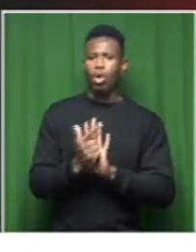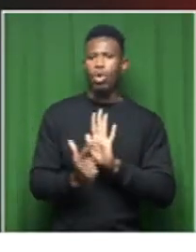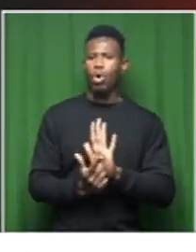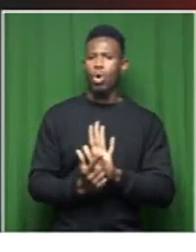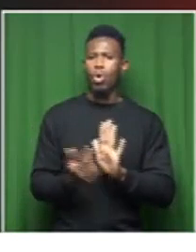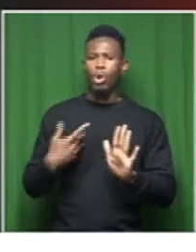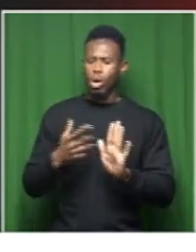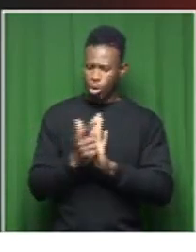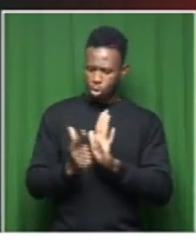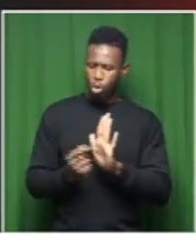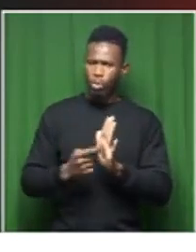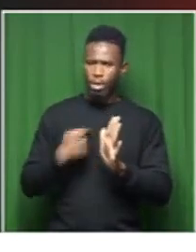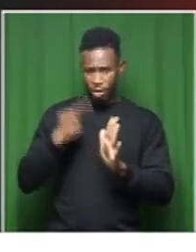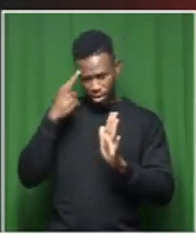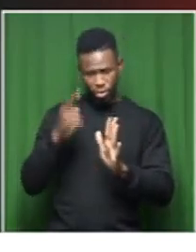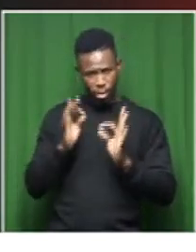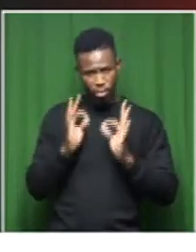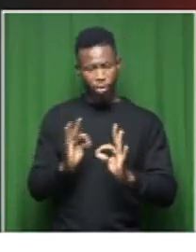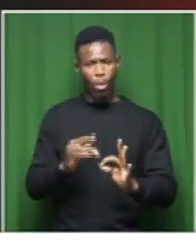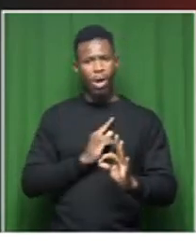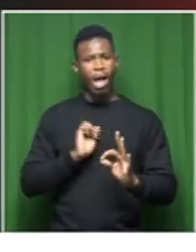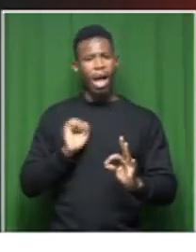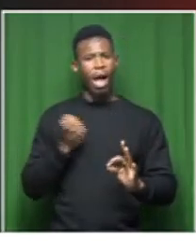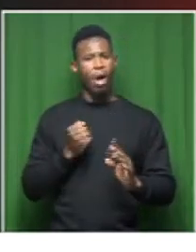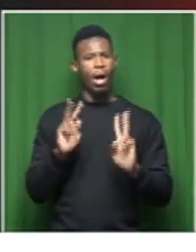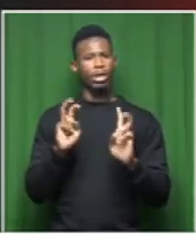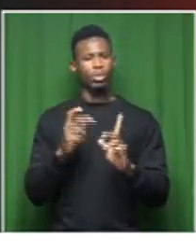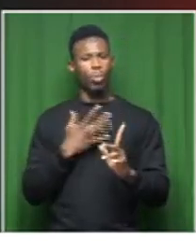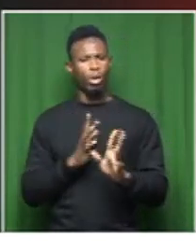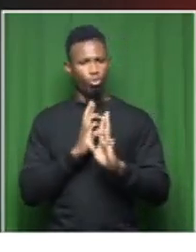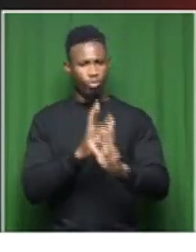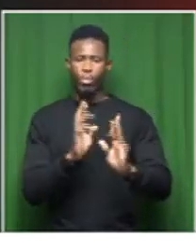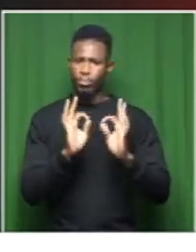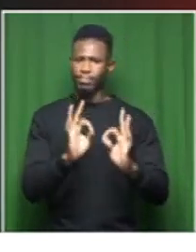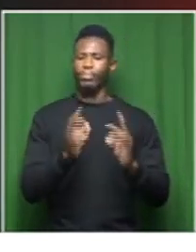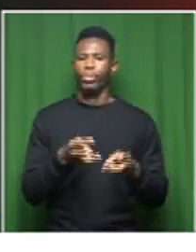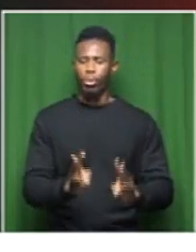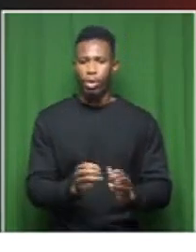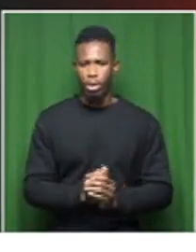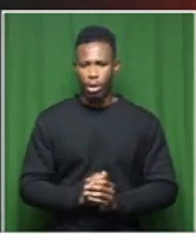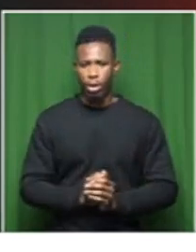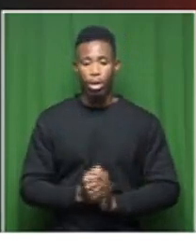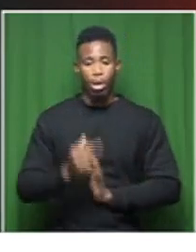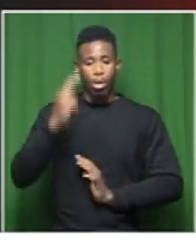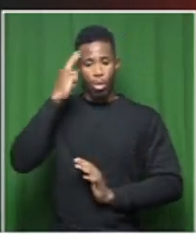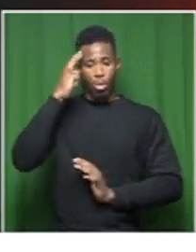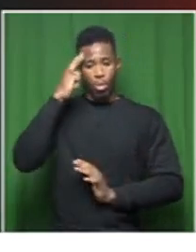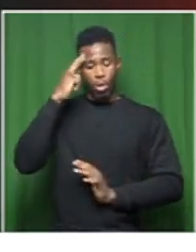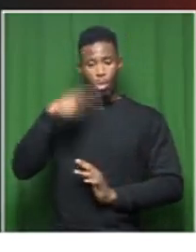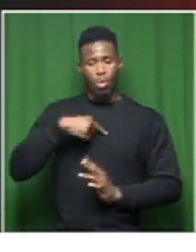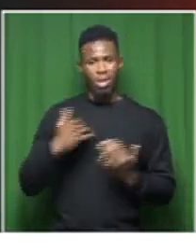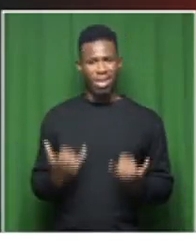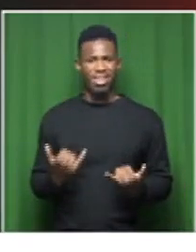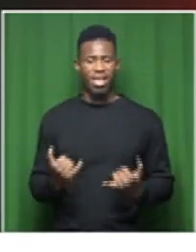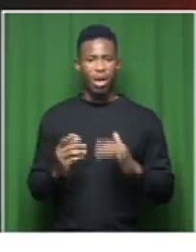is appropriate to respond to our situation. Remember, while we developed